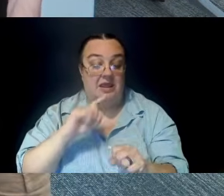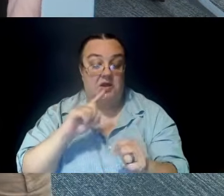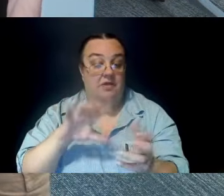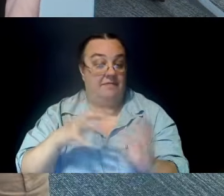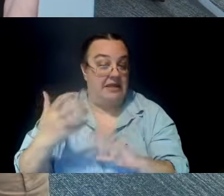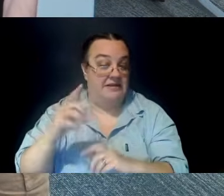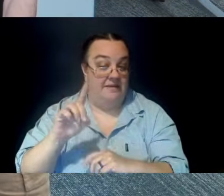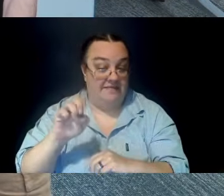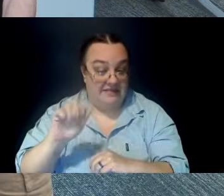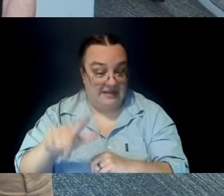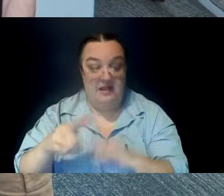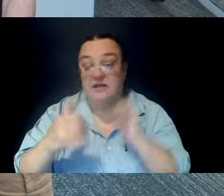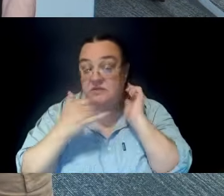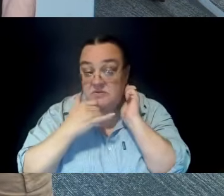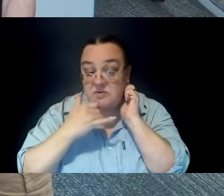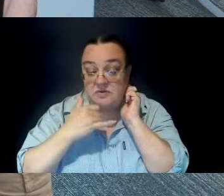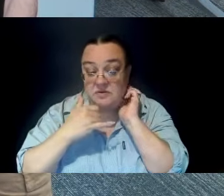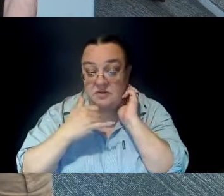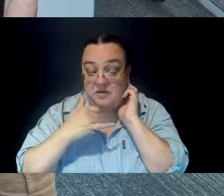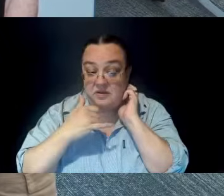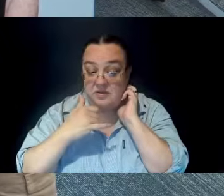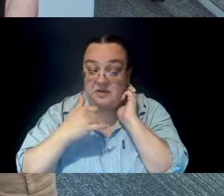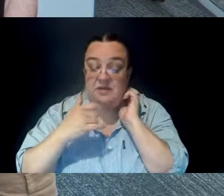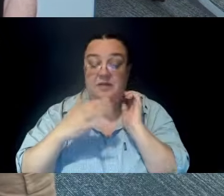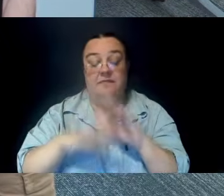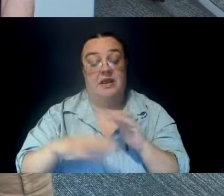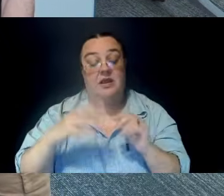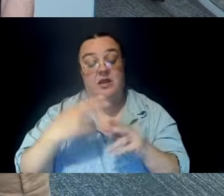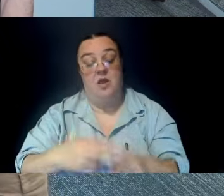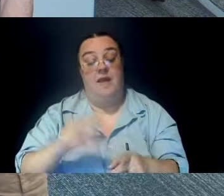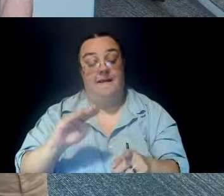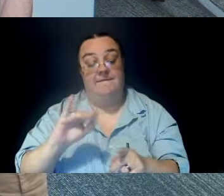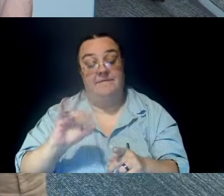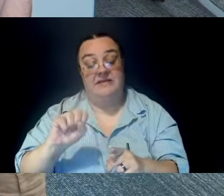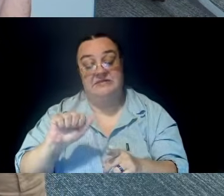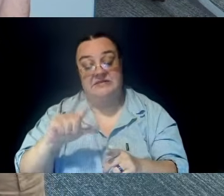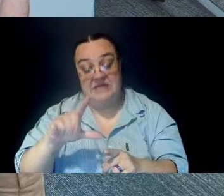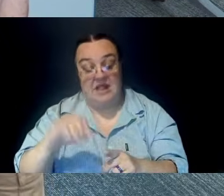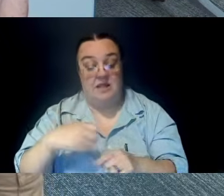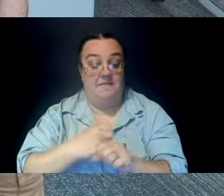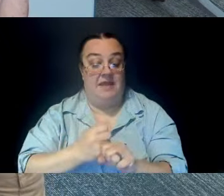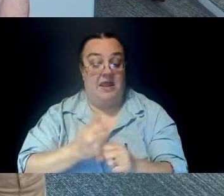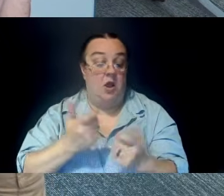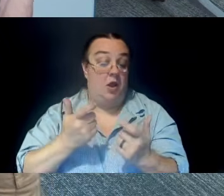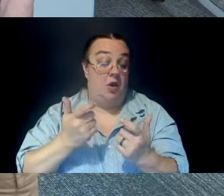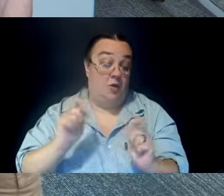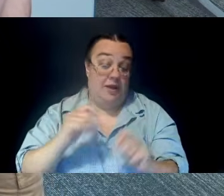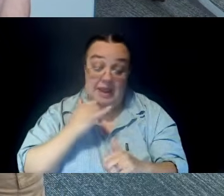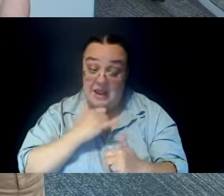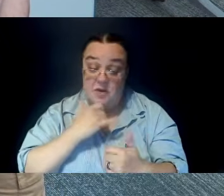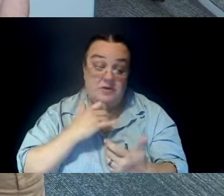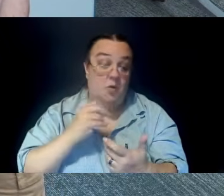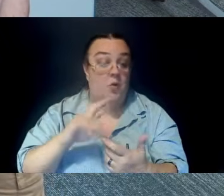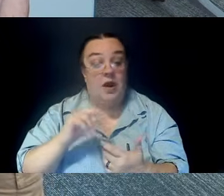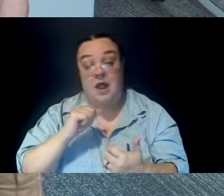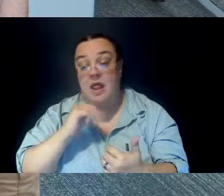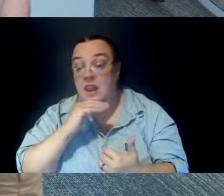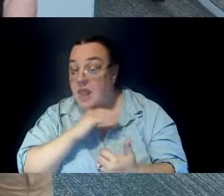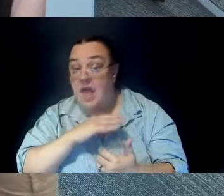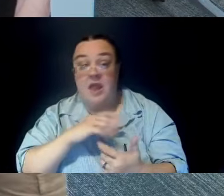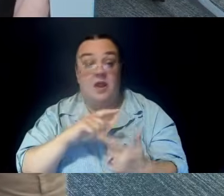basically calling Ms. Salo making a great error, let's just say, a nice way of saying it. So, or a liar, but